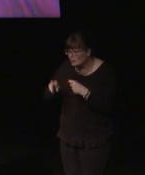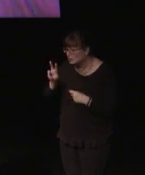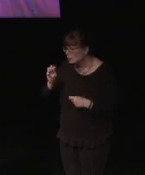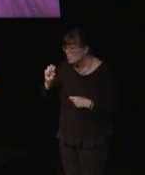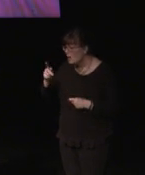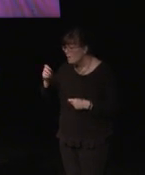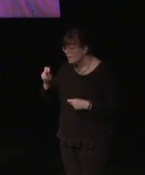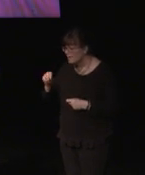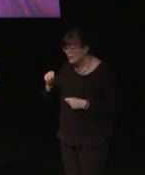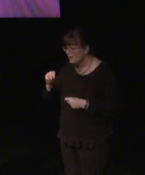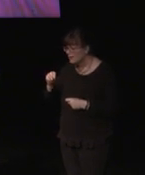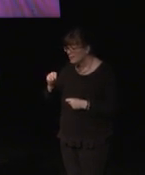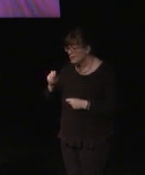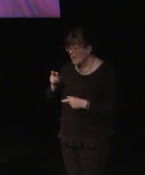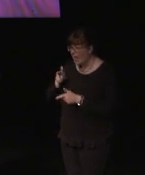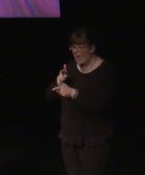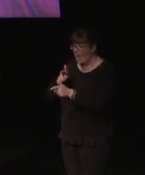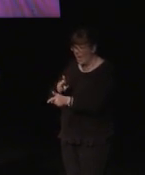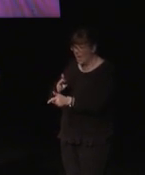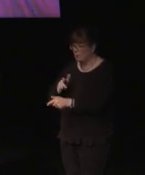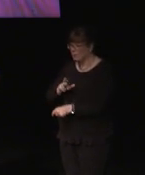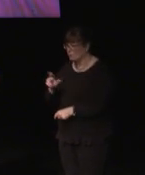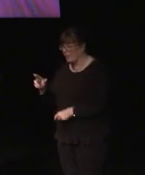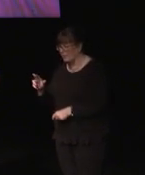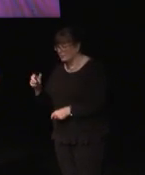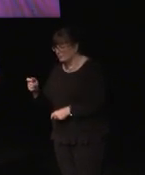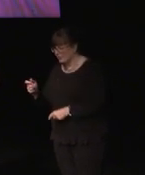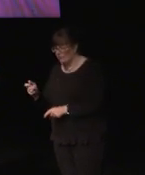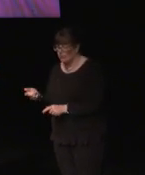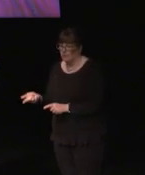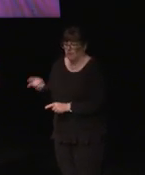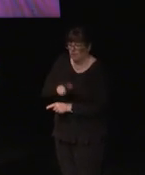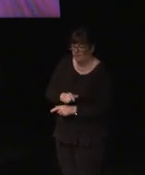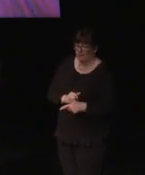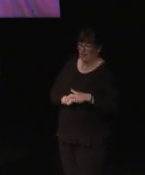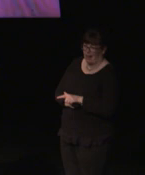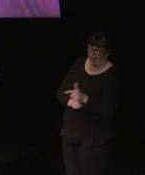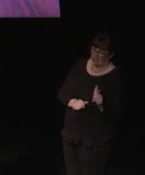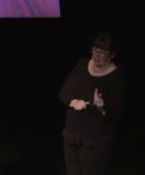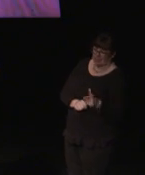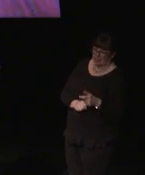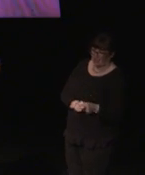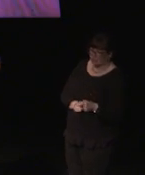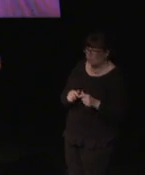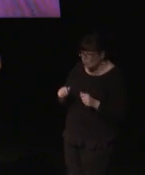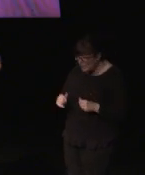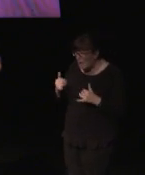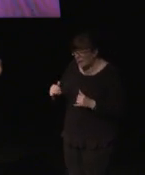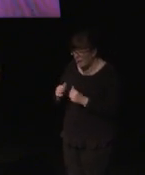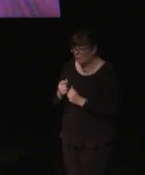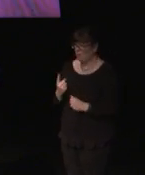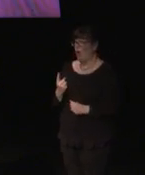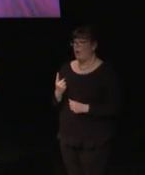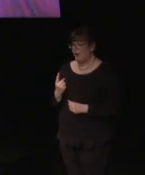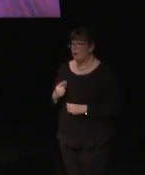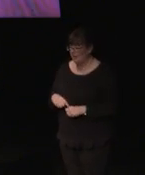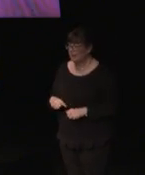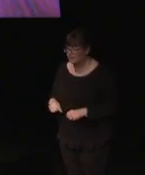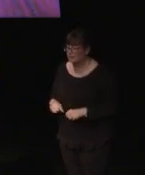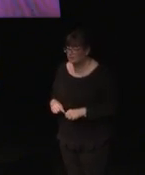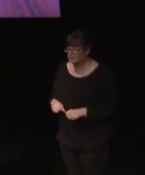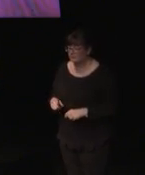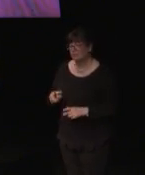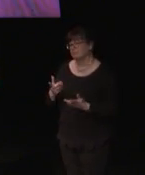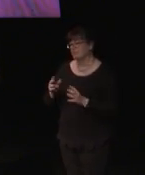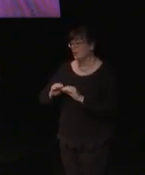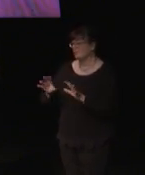to left stick. So it's possible to play the game with one thumbstick. It's great, it's wonderful. And then you can also